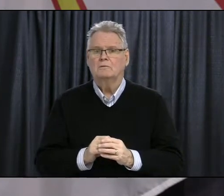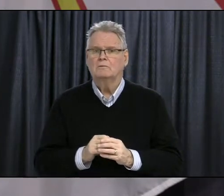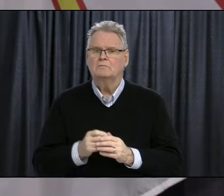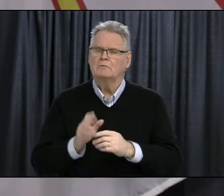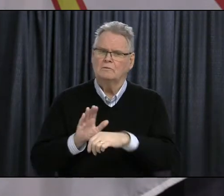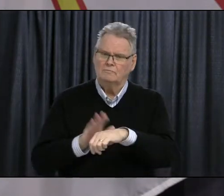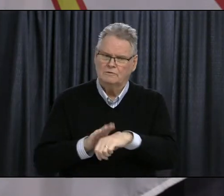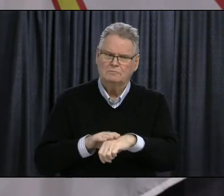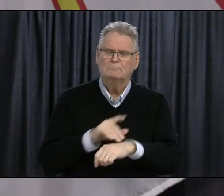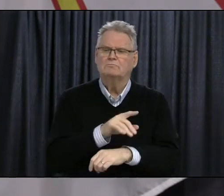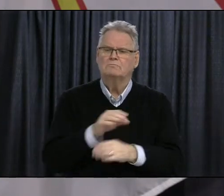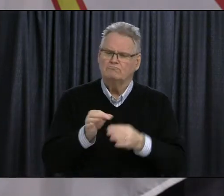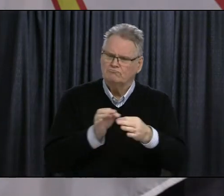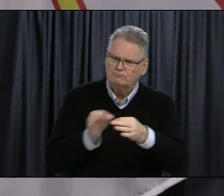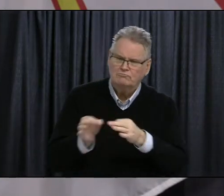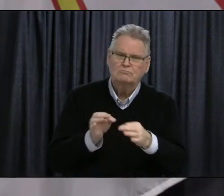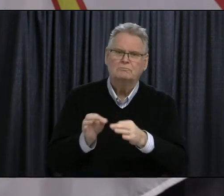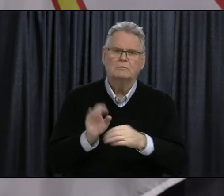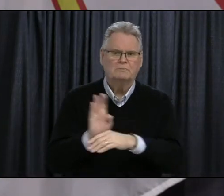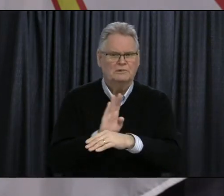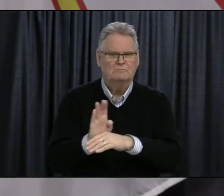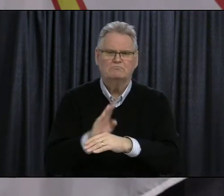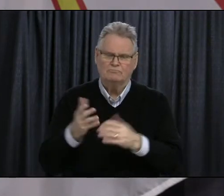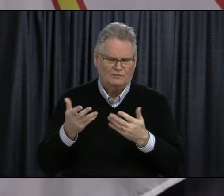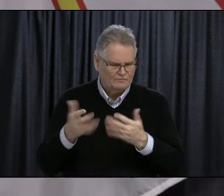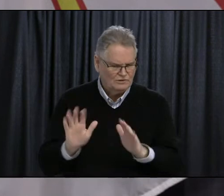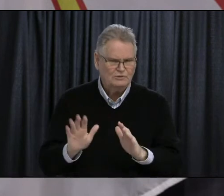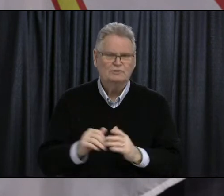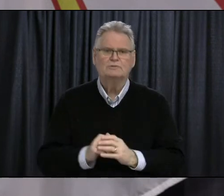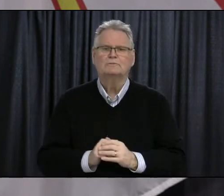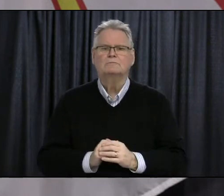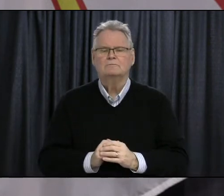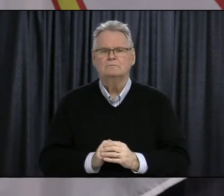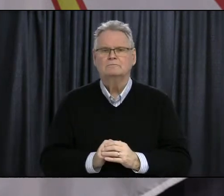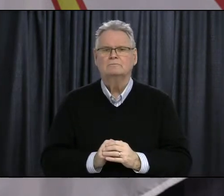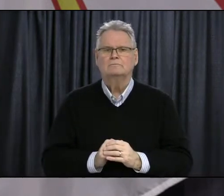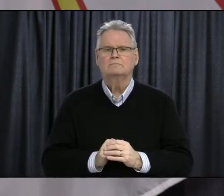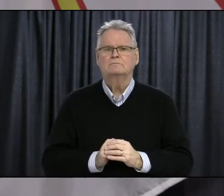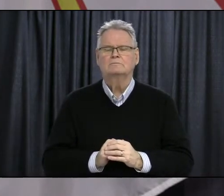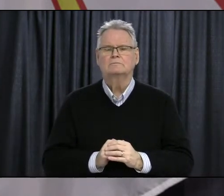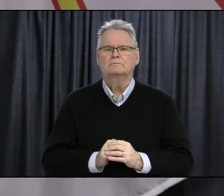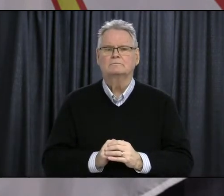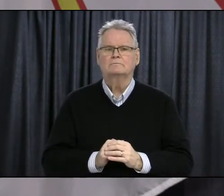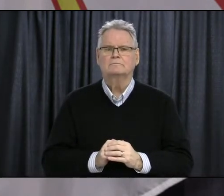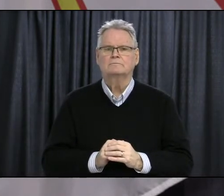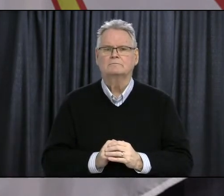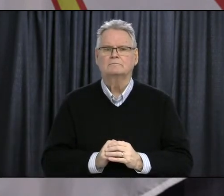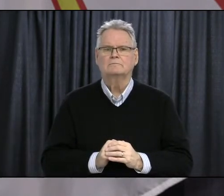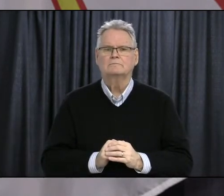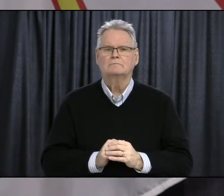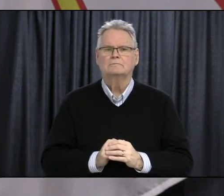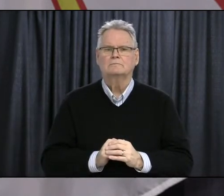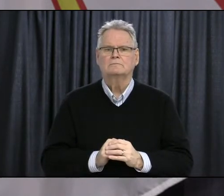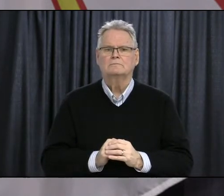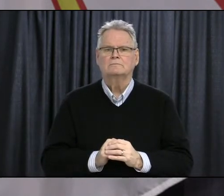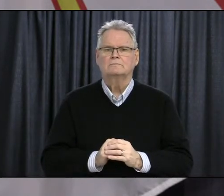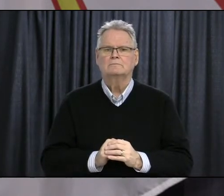advised that business in that regard. With respect to